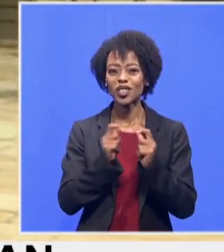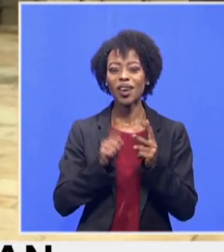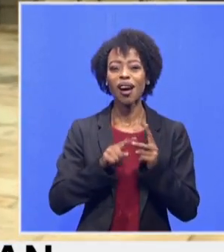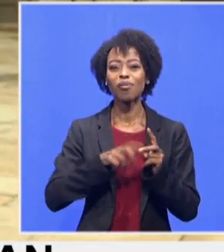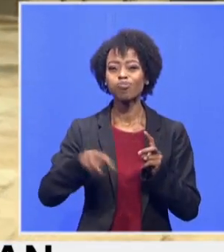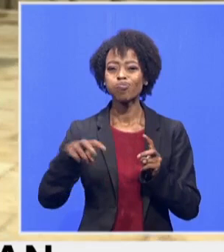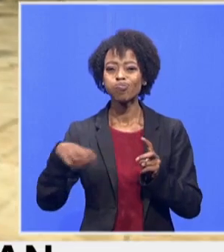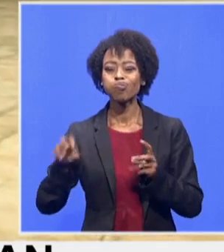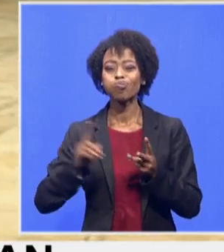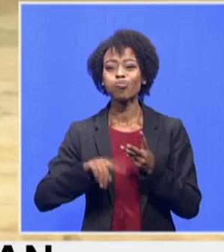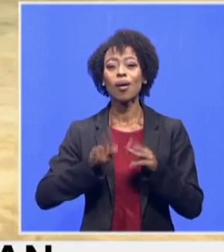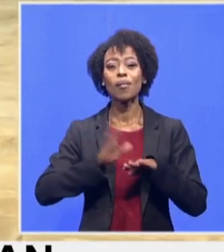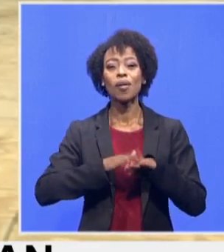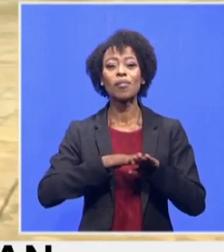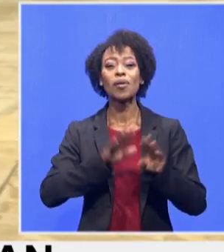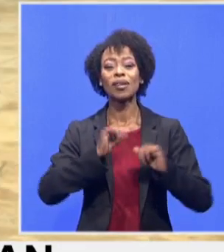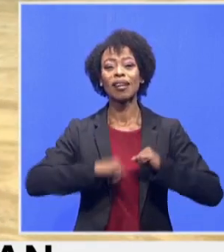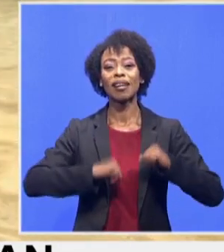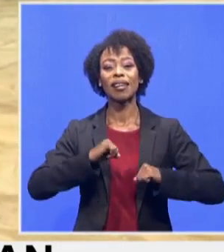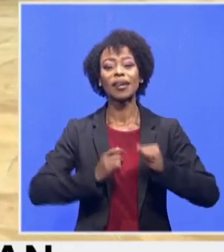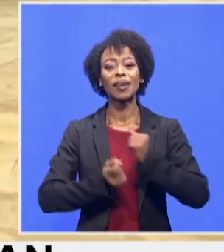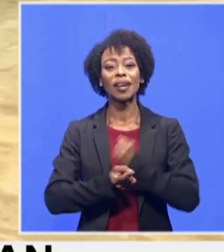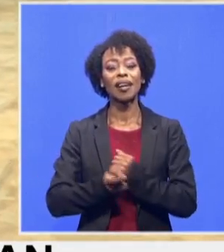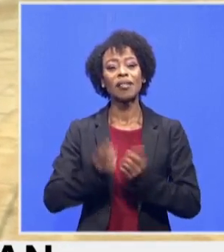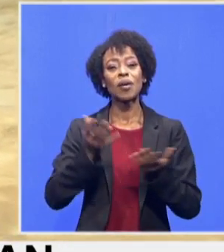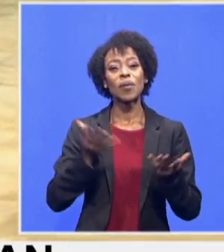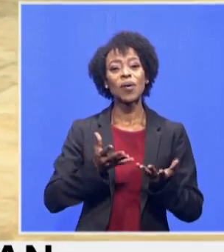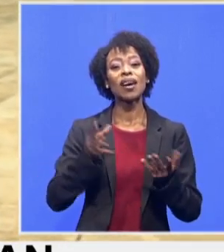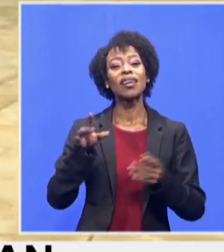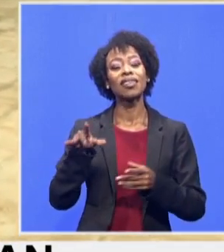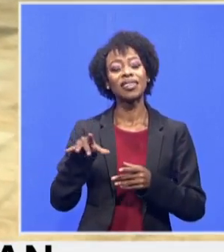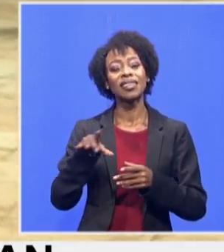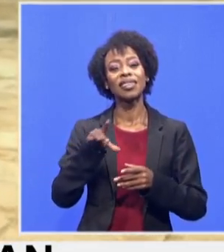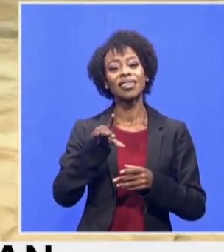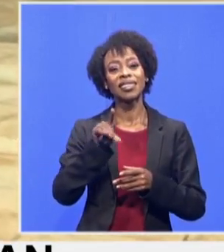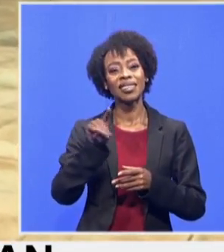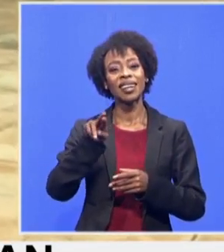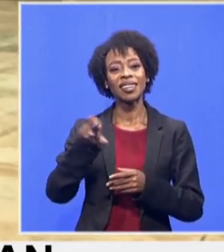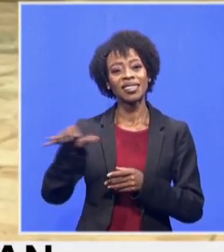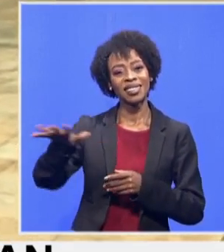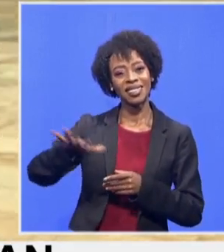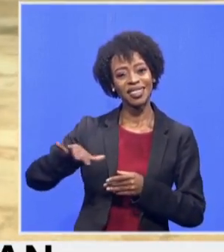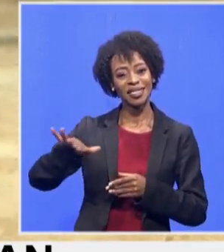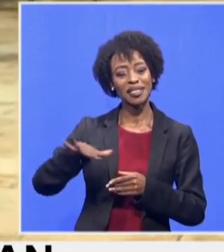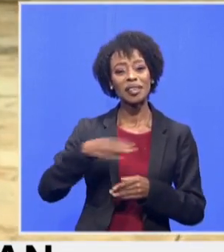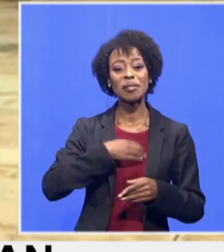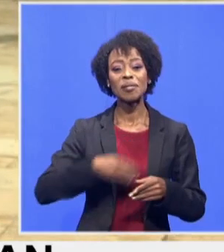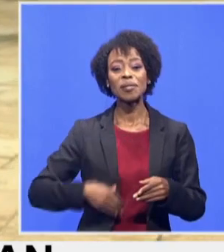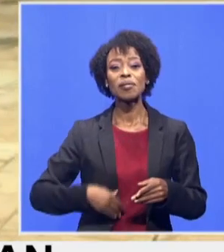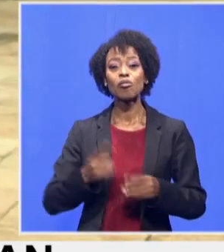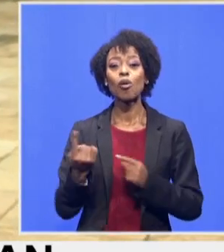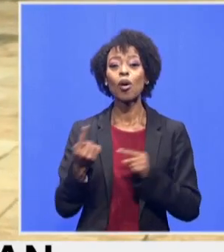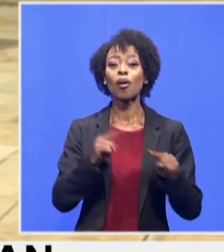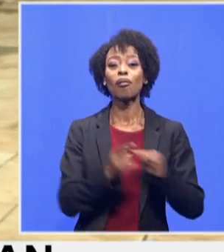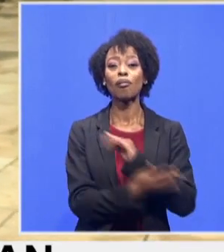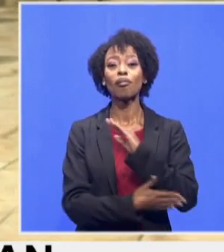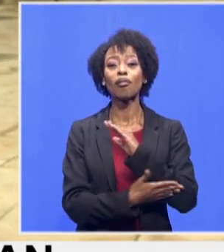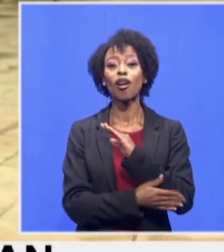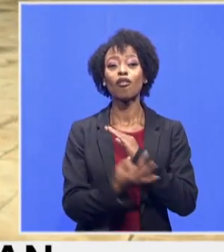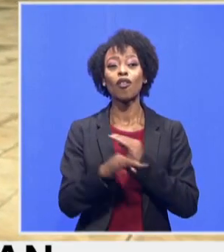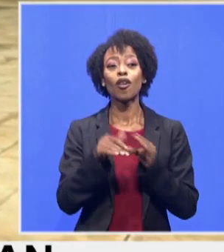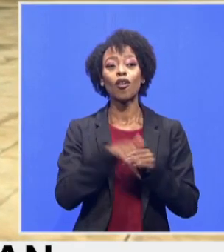immigration, particularly, and the instability that is there within the Great Lakes region. President Yoweri Museveni is coming into the country for those